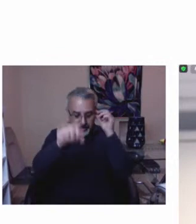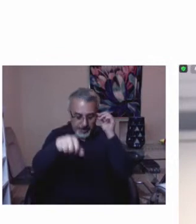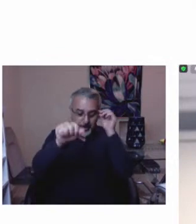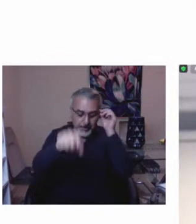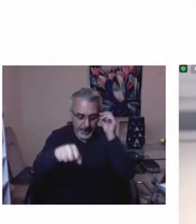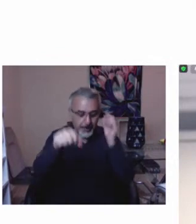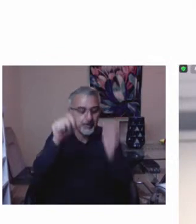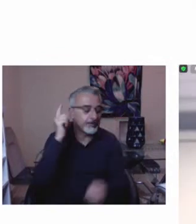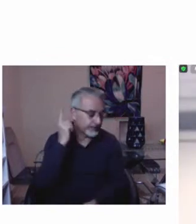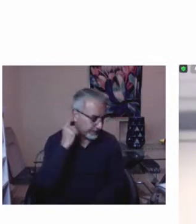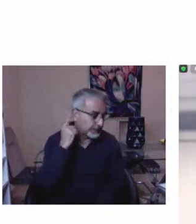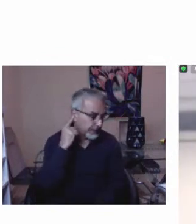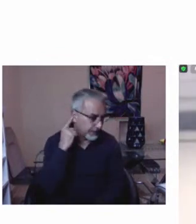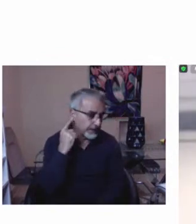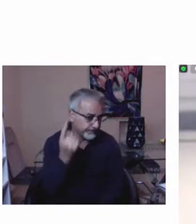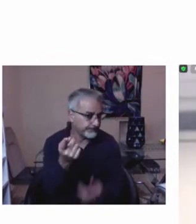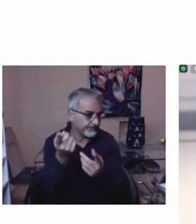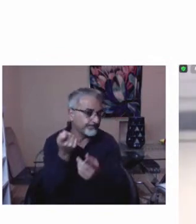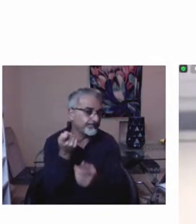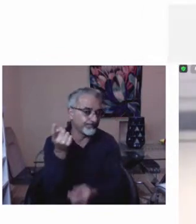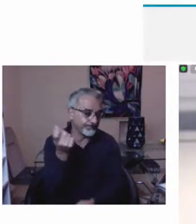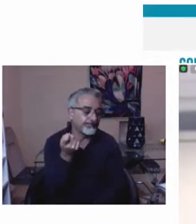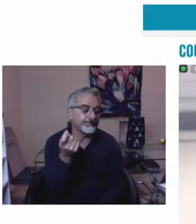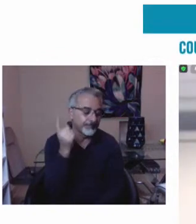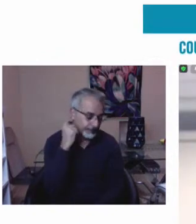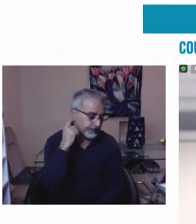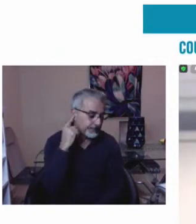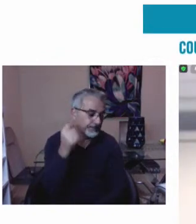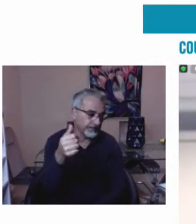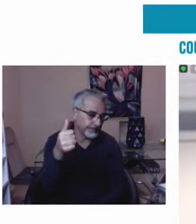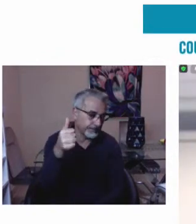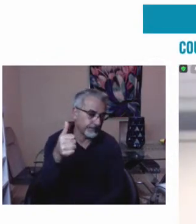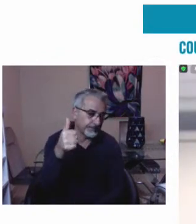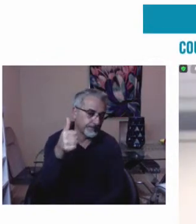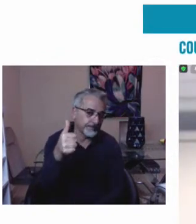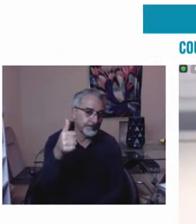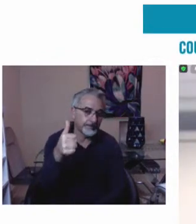Sorry, there has been, I don't know if you,